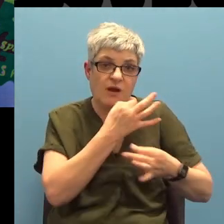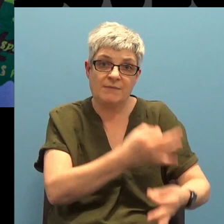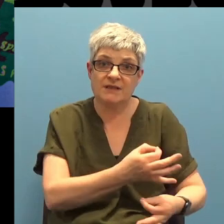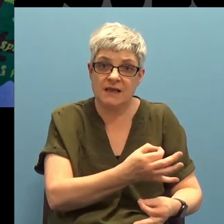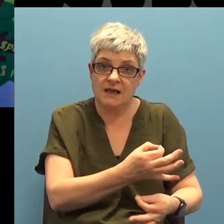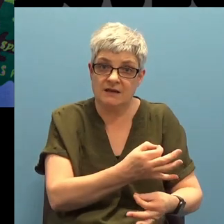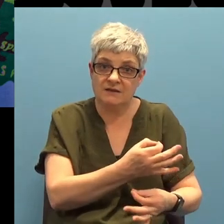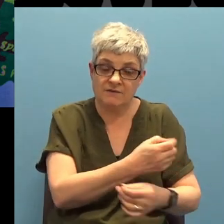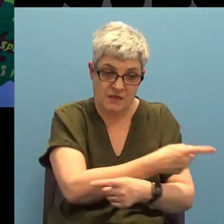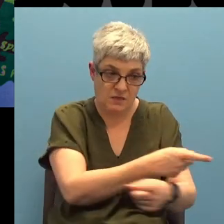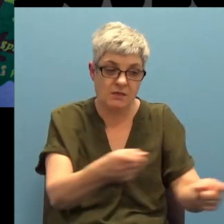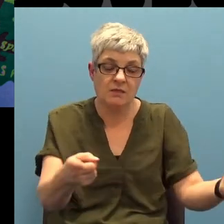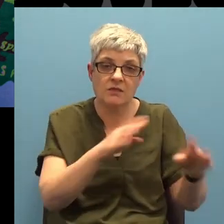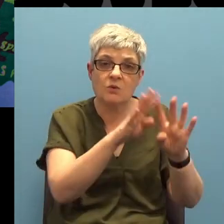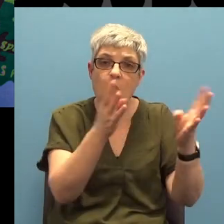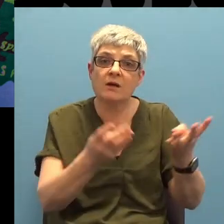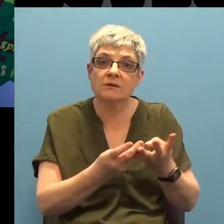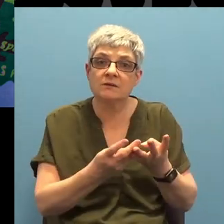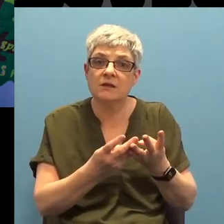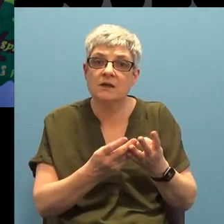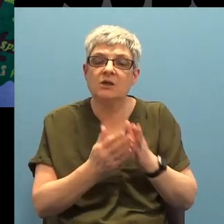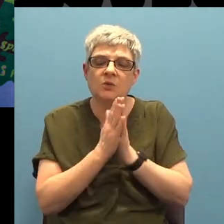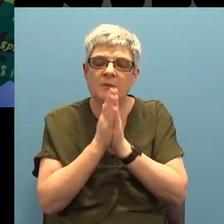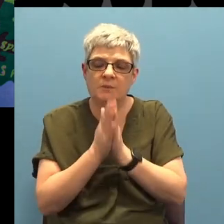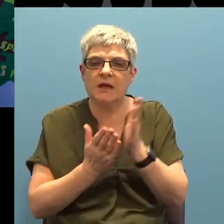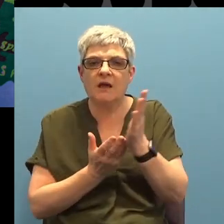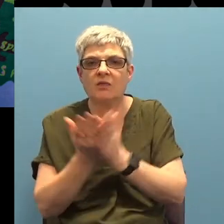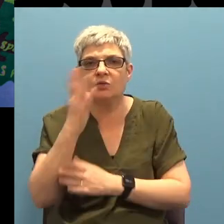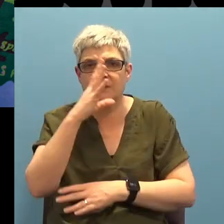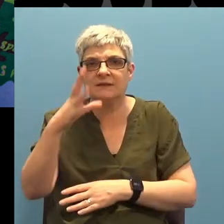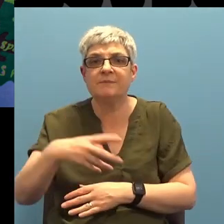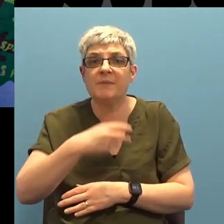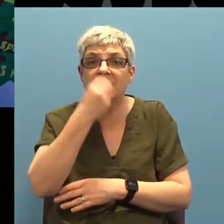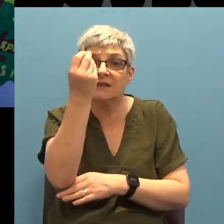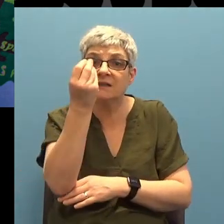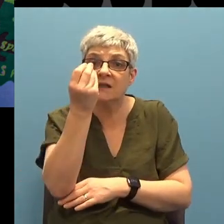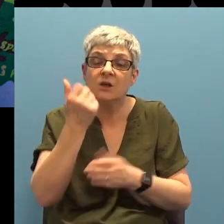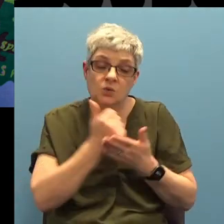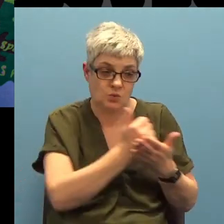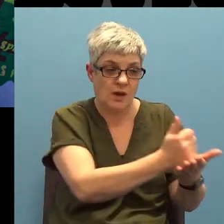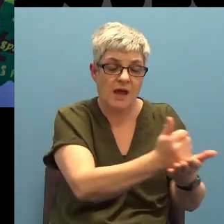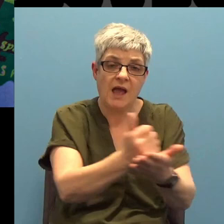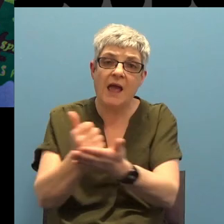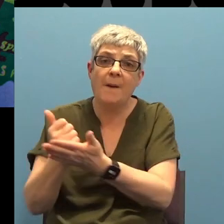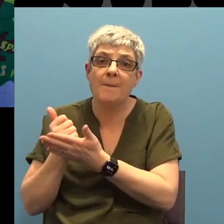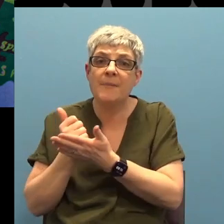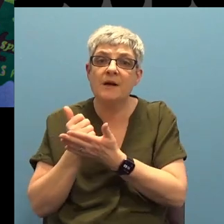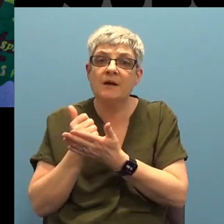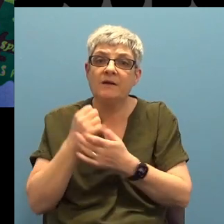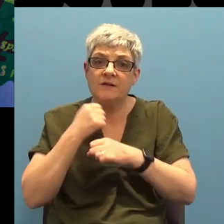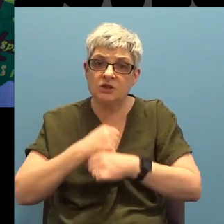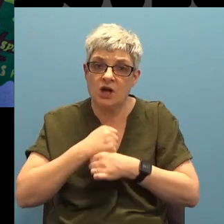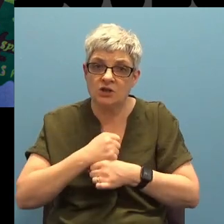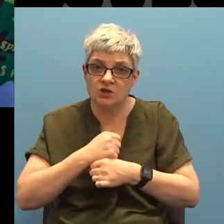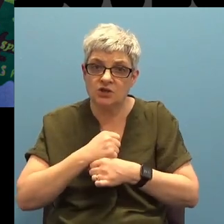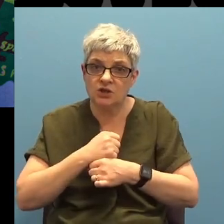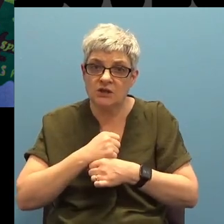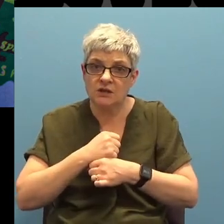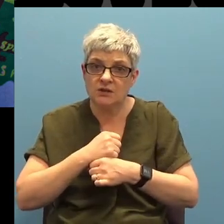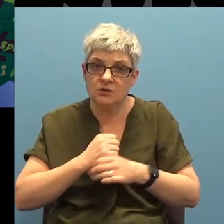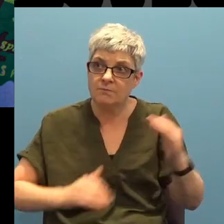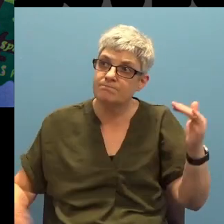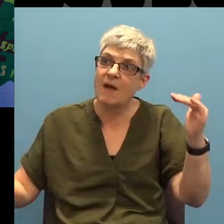And so we pray that you, through your Holy Spirit, will help your church to live up to so wonderful a